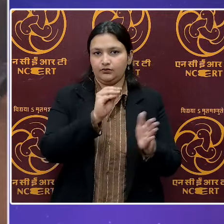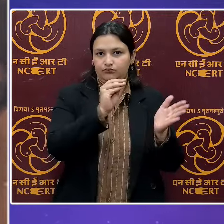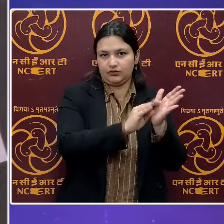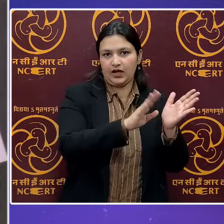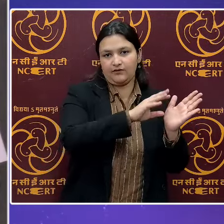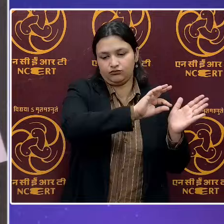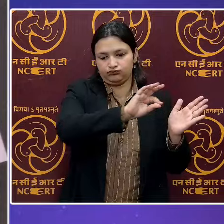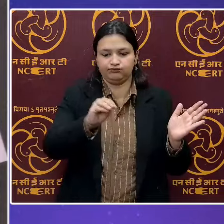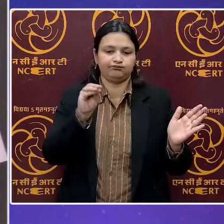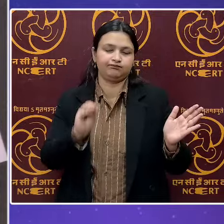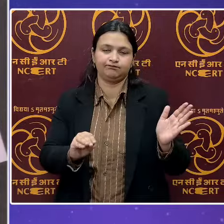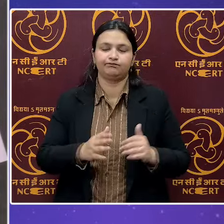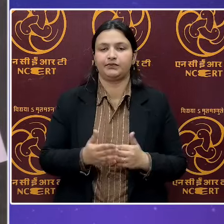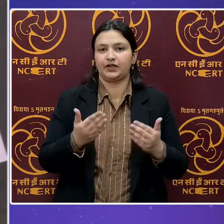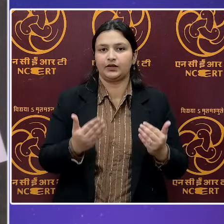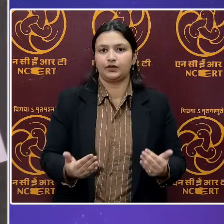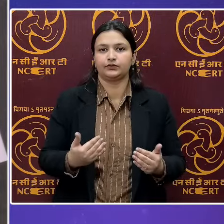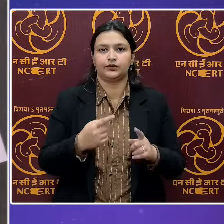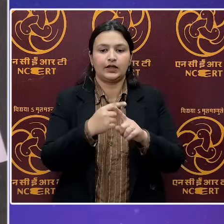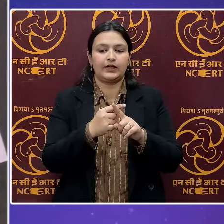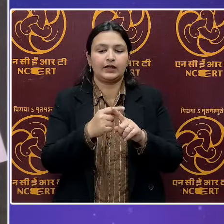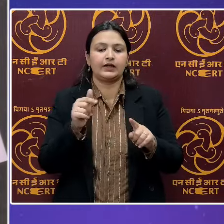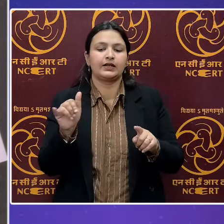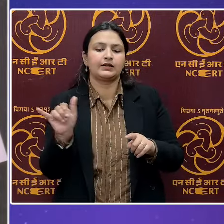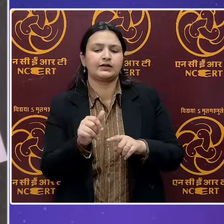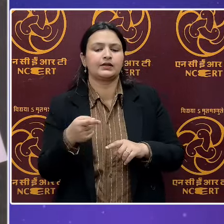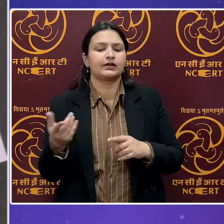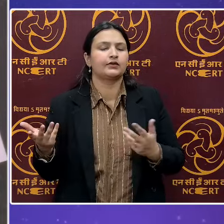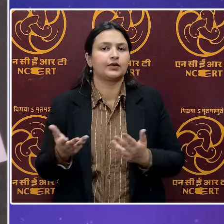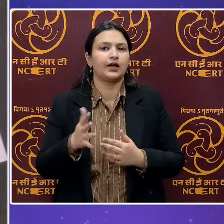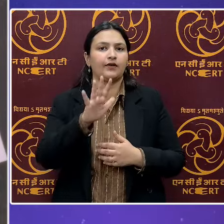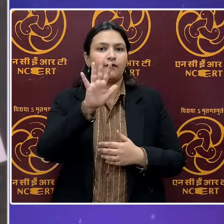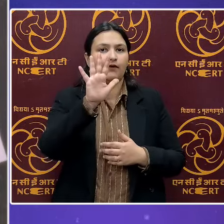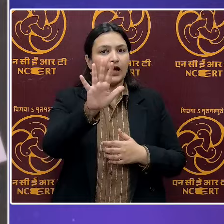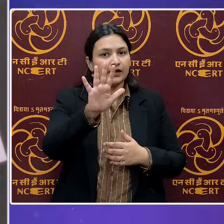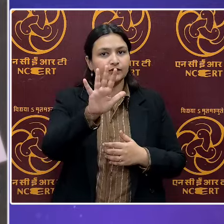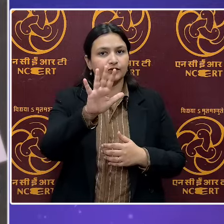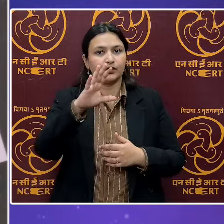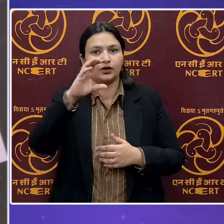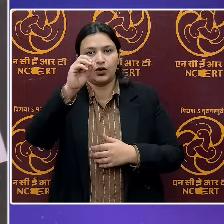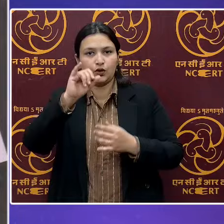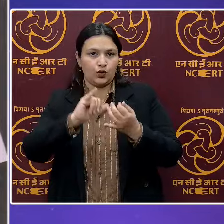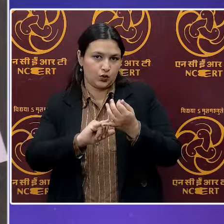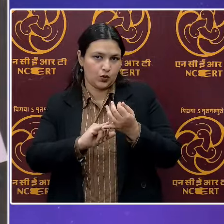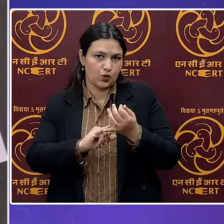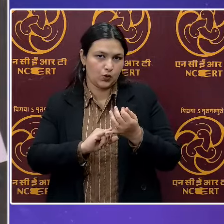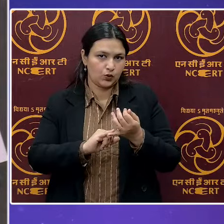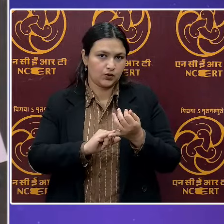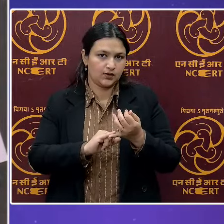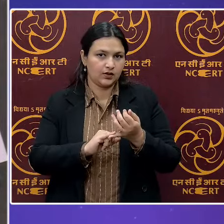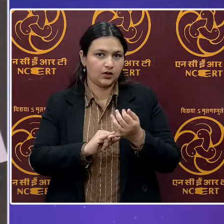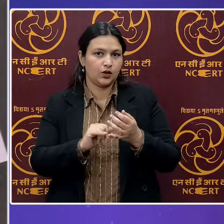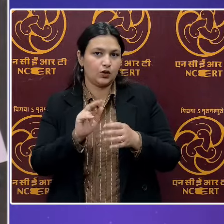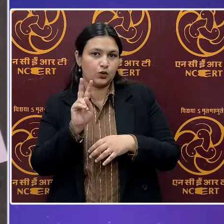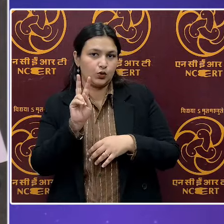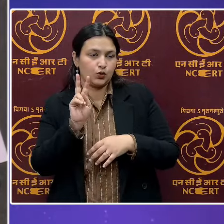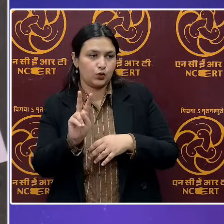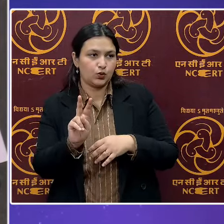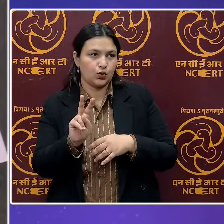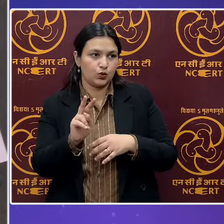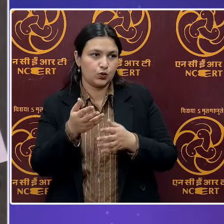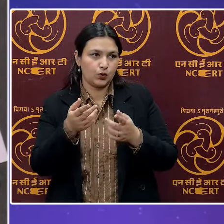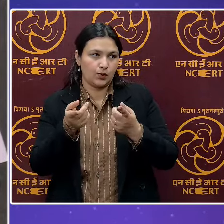here x was equal to 5 cos 2 pi t plus